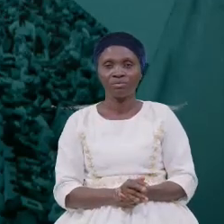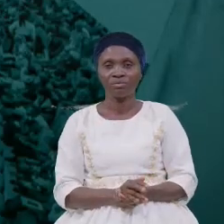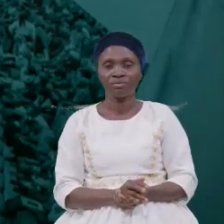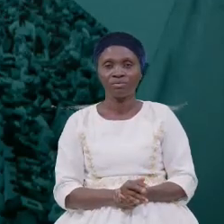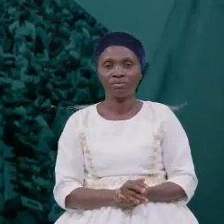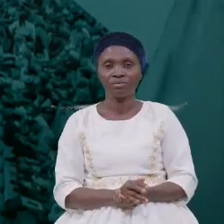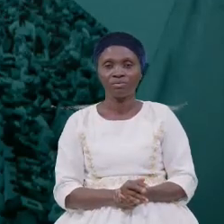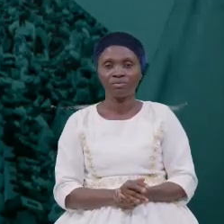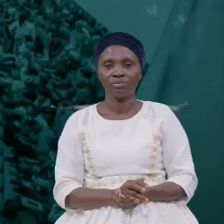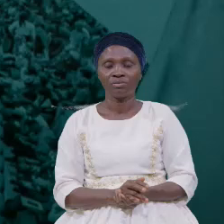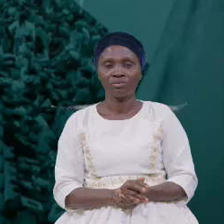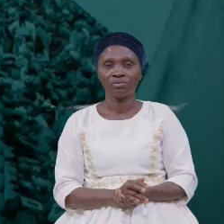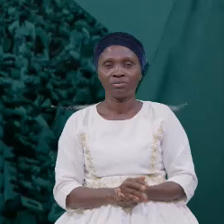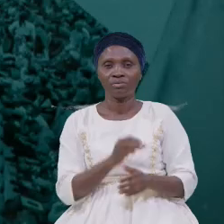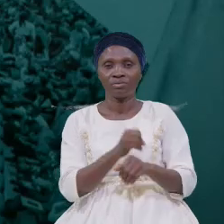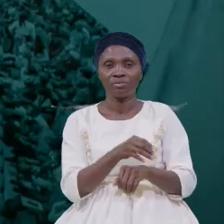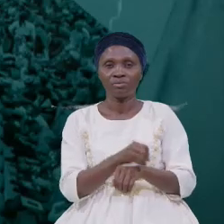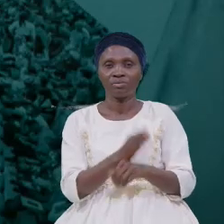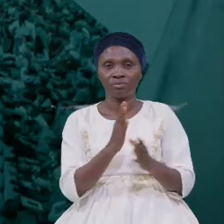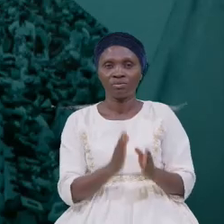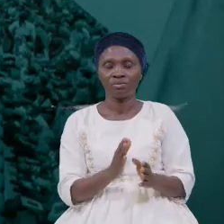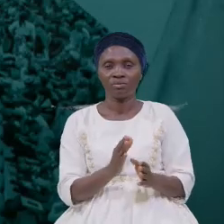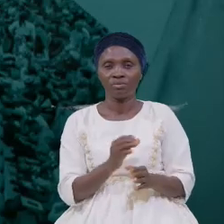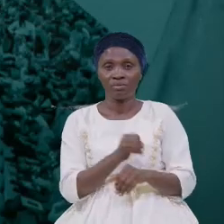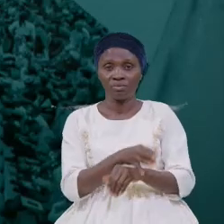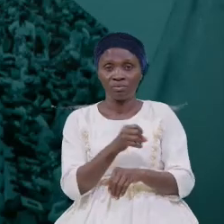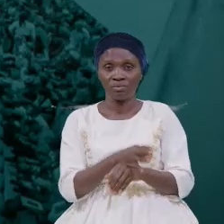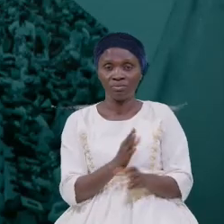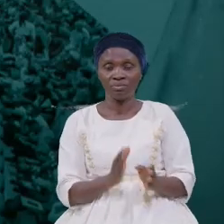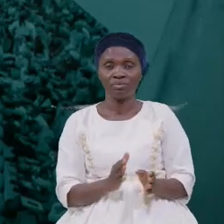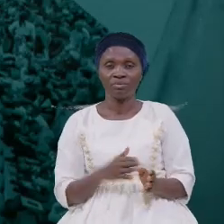Please, counselors, make sure you don't leave anyone.